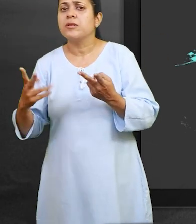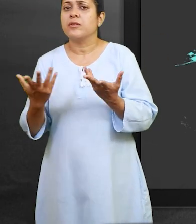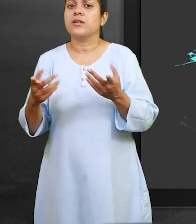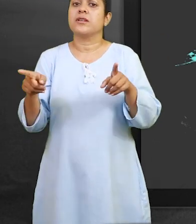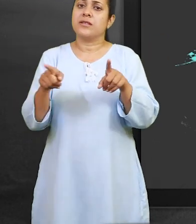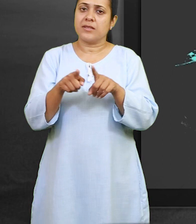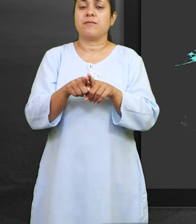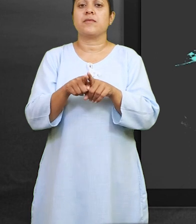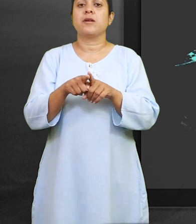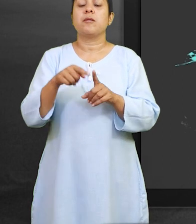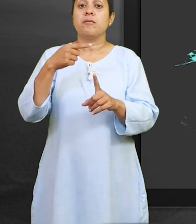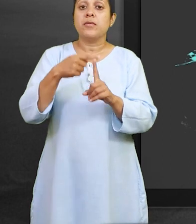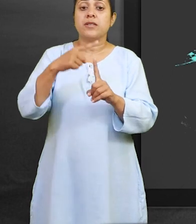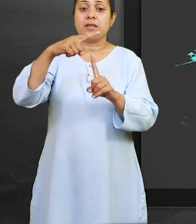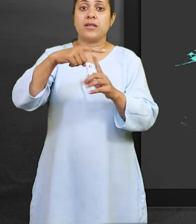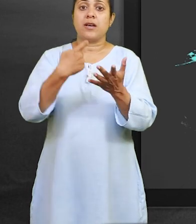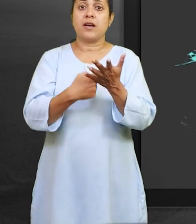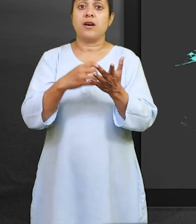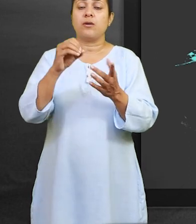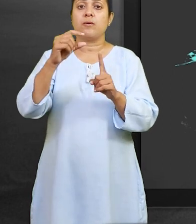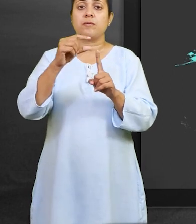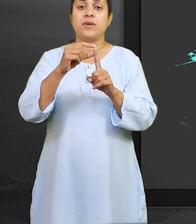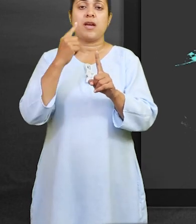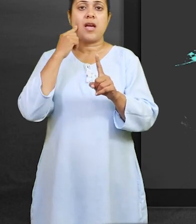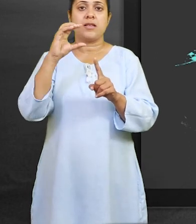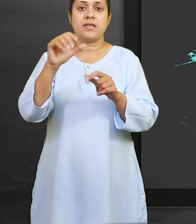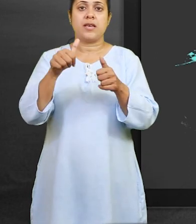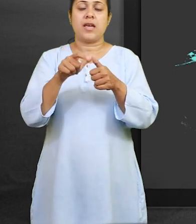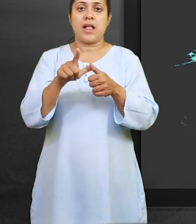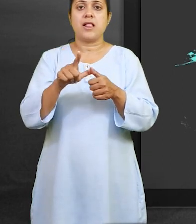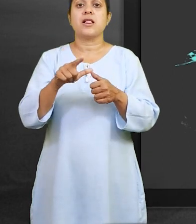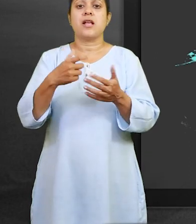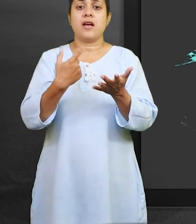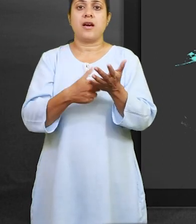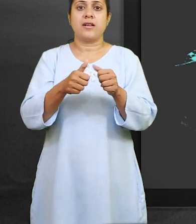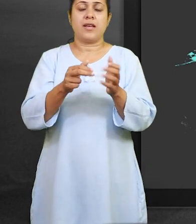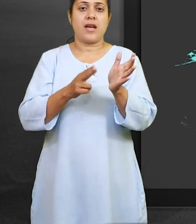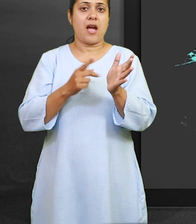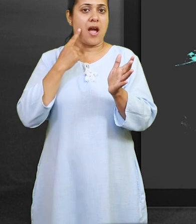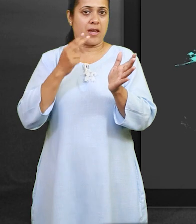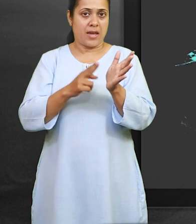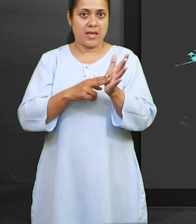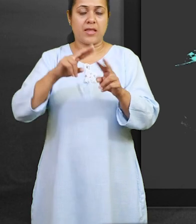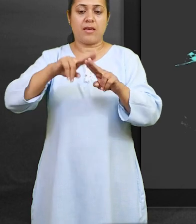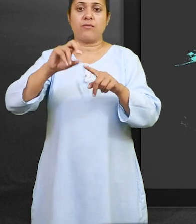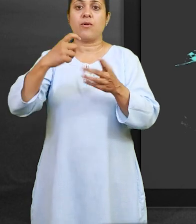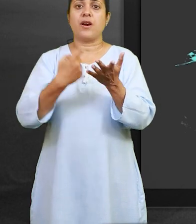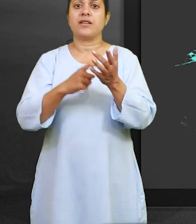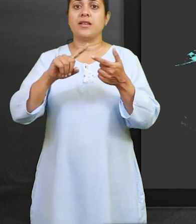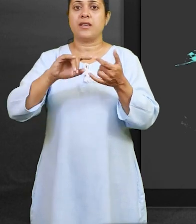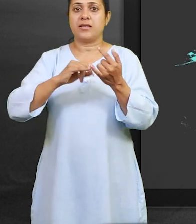in the tropical rainforest. The maps tell us where exactly